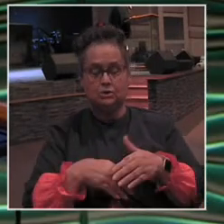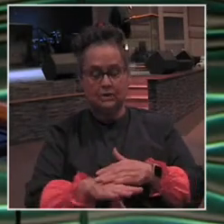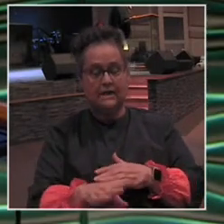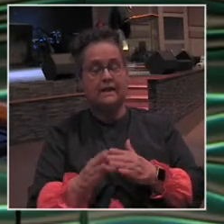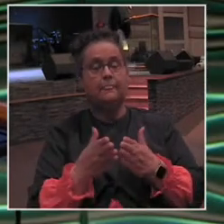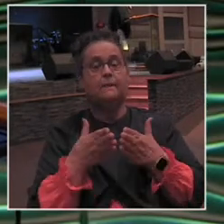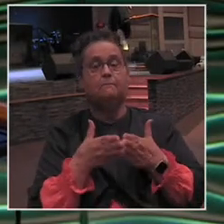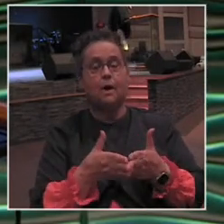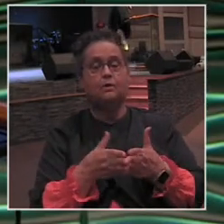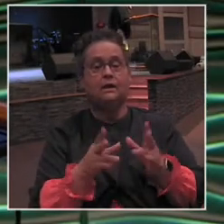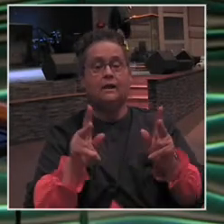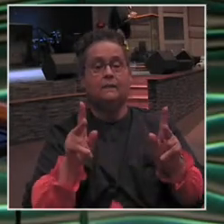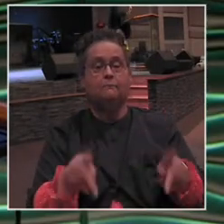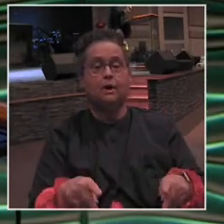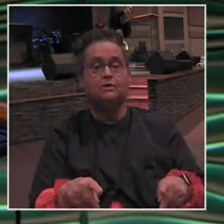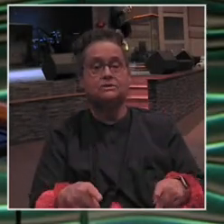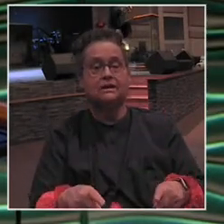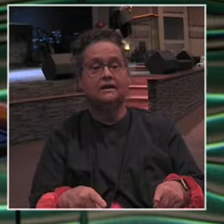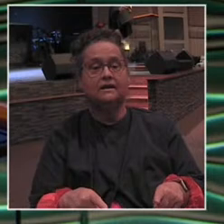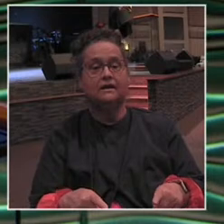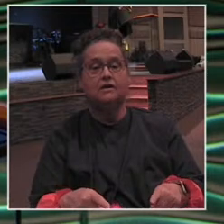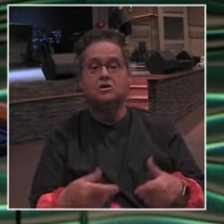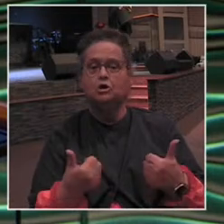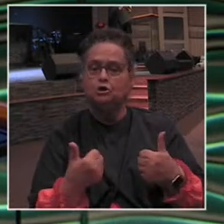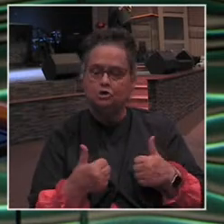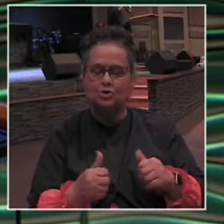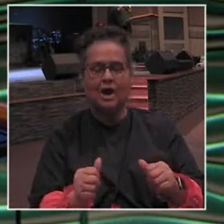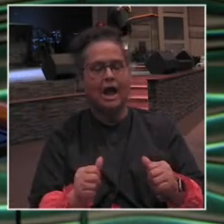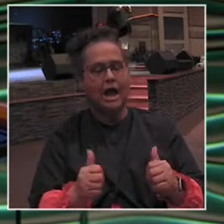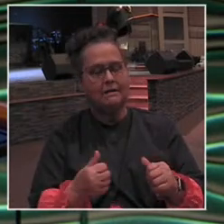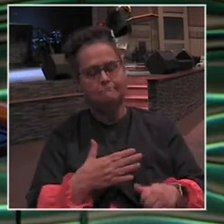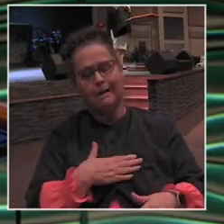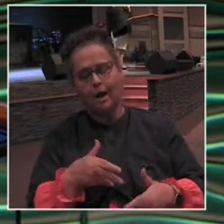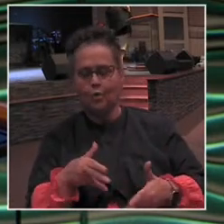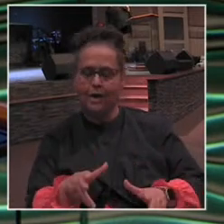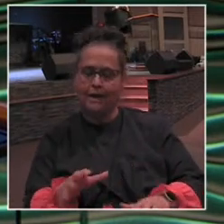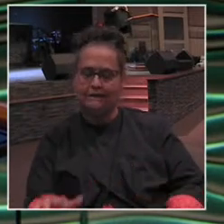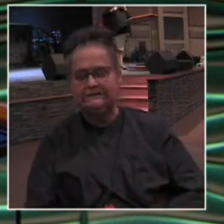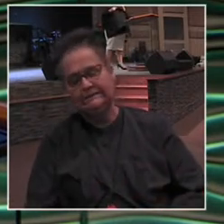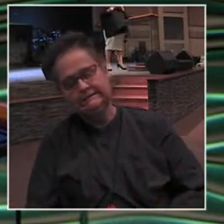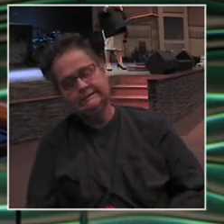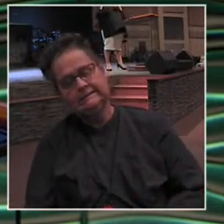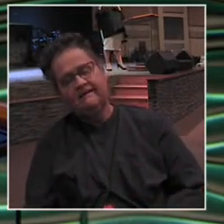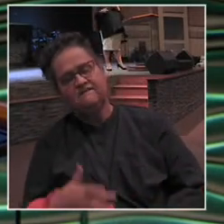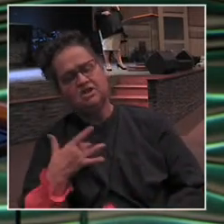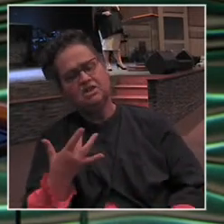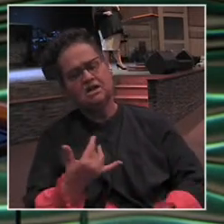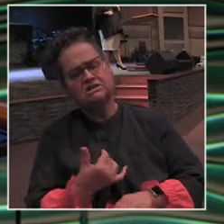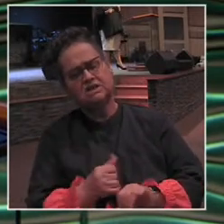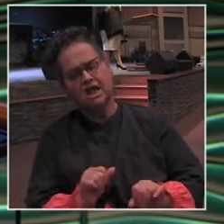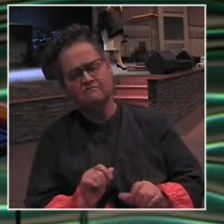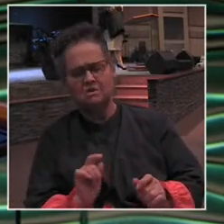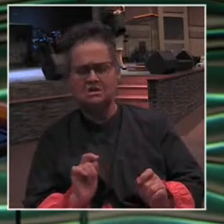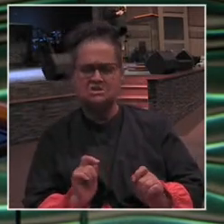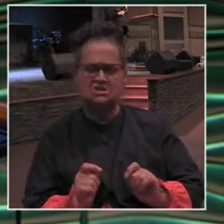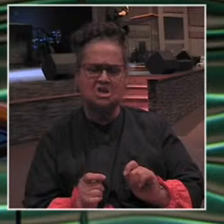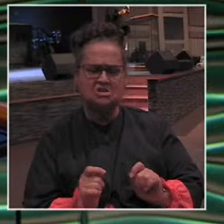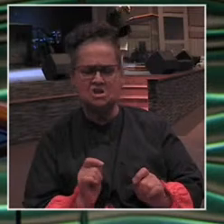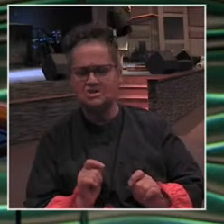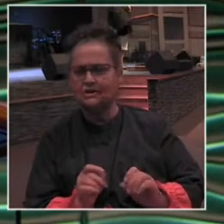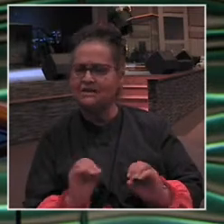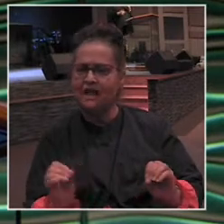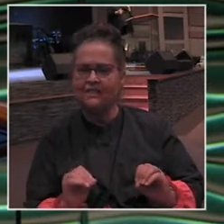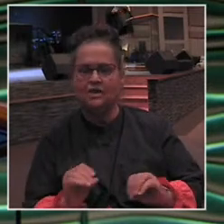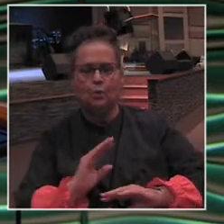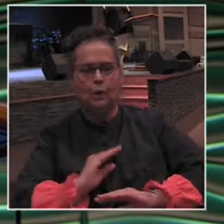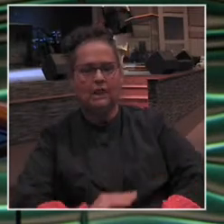To the person who has tried it their way and it seems like it's you're in the same spot with no change or relief, God